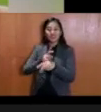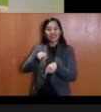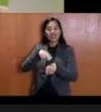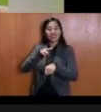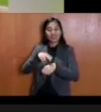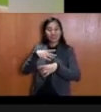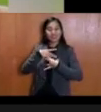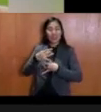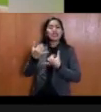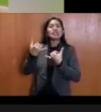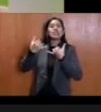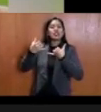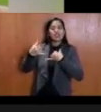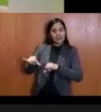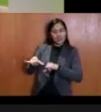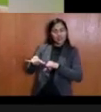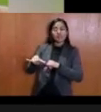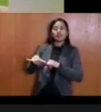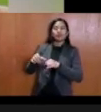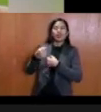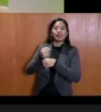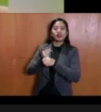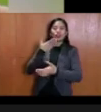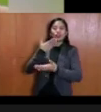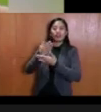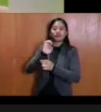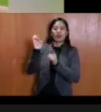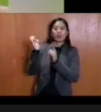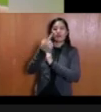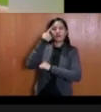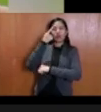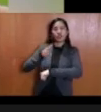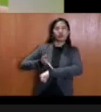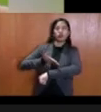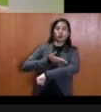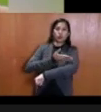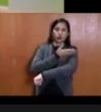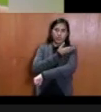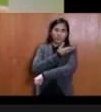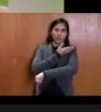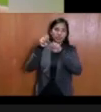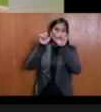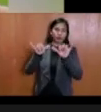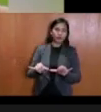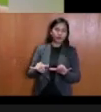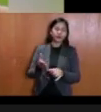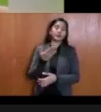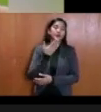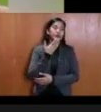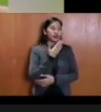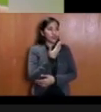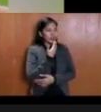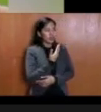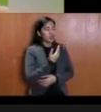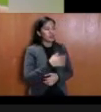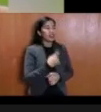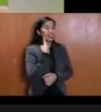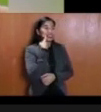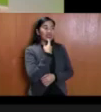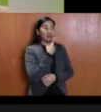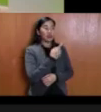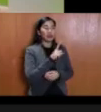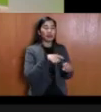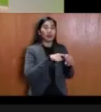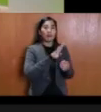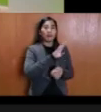yet still create the enabling environment for innovation. Thank you, Dr. Tan. You mentioned BSP earlier, so